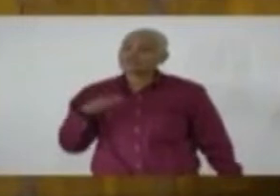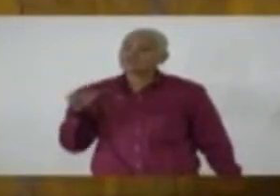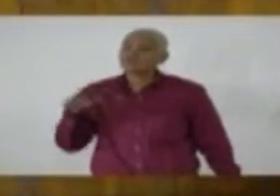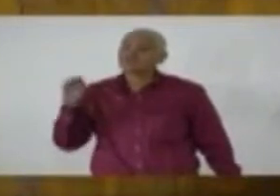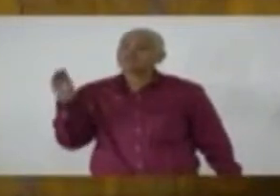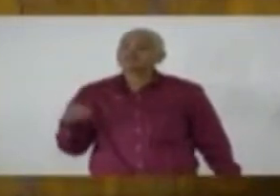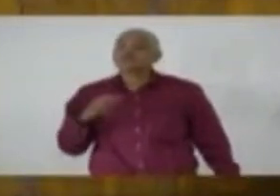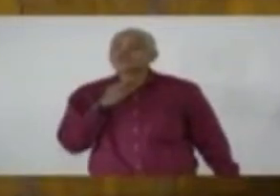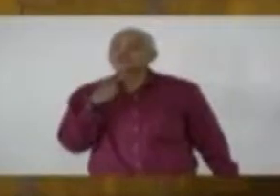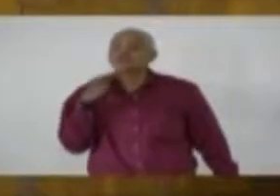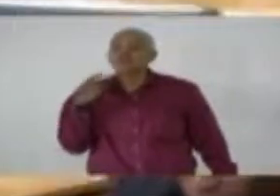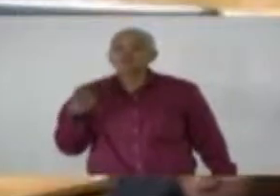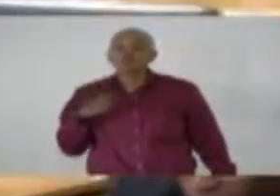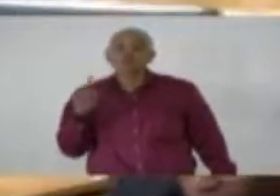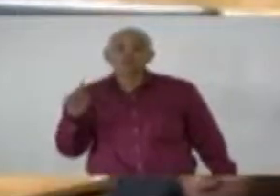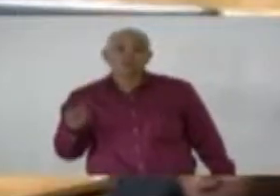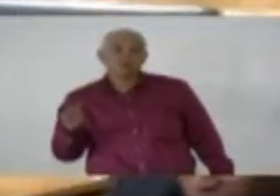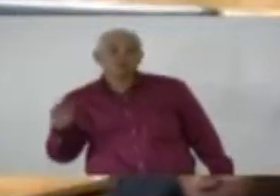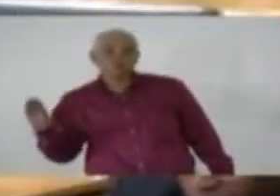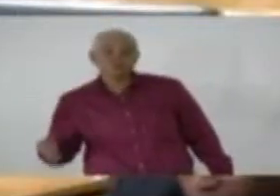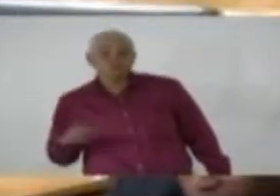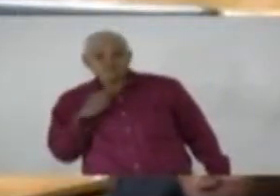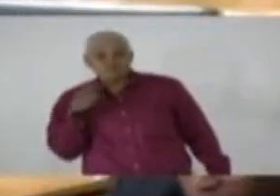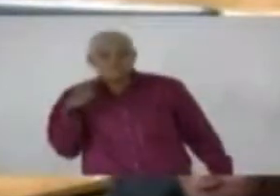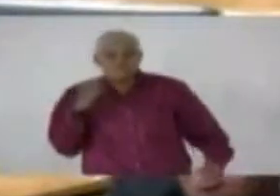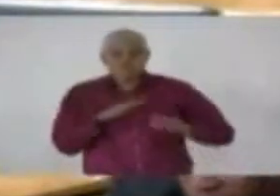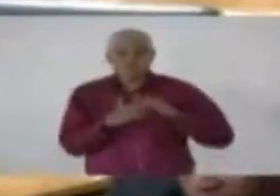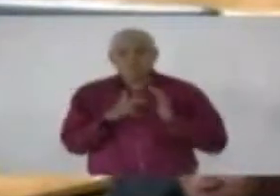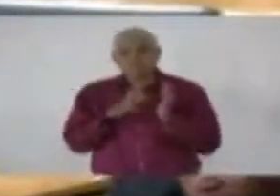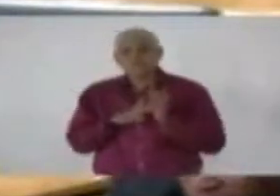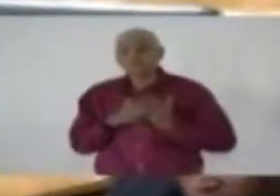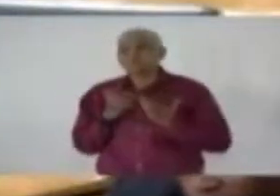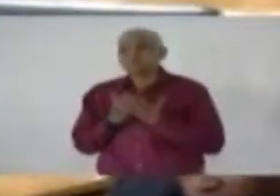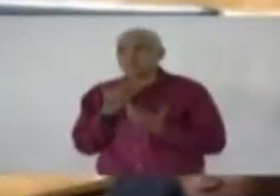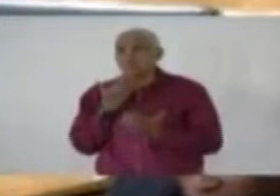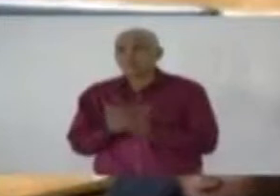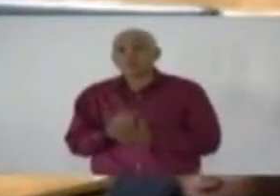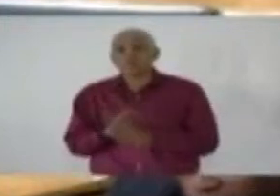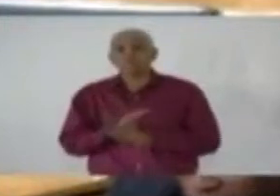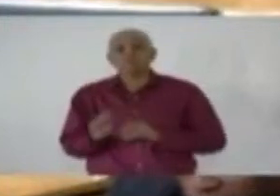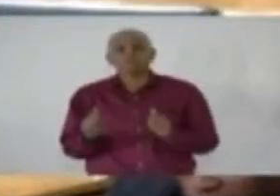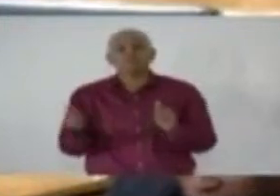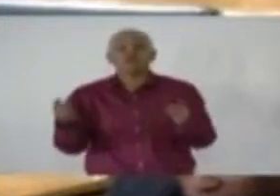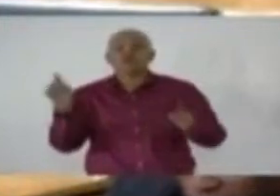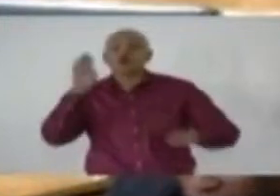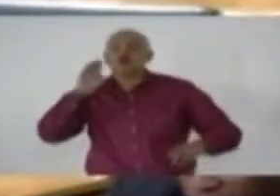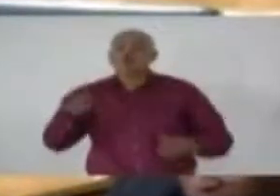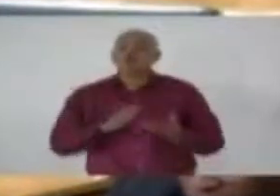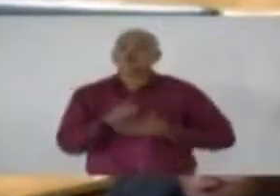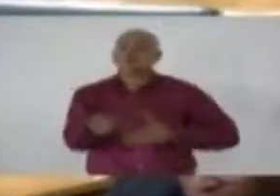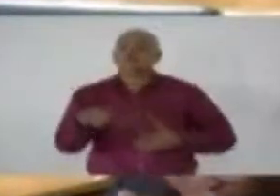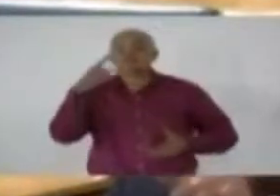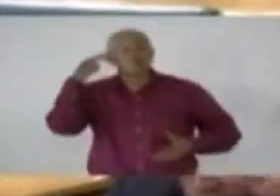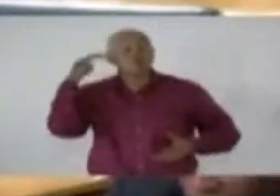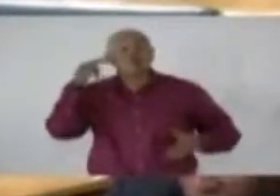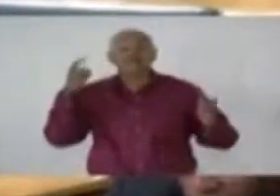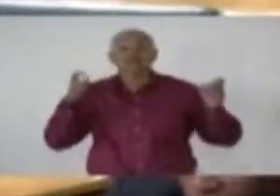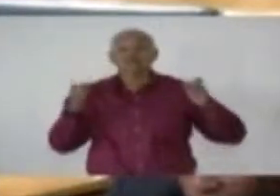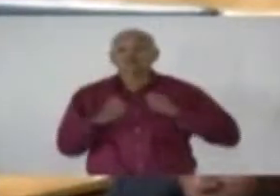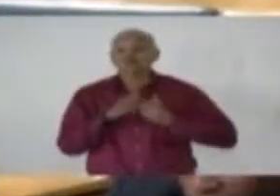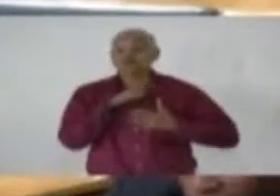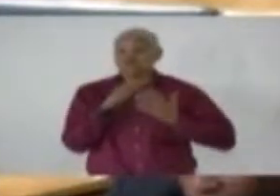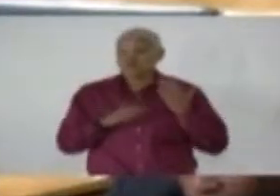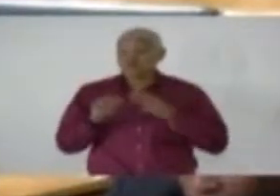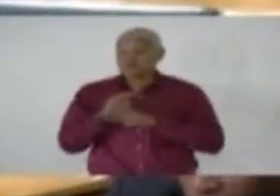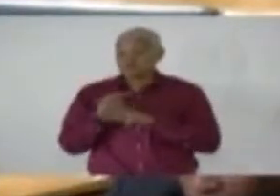33%, we're 1 point something. So Jamaica is standing well. All through this, the Wholeness Administration, with those